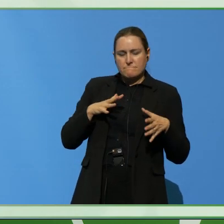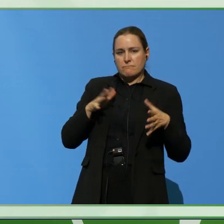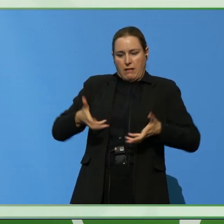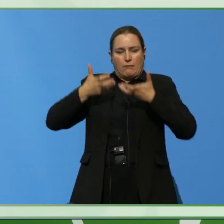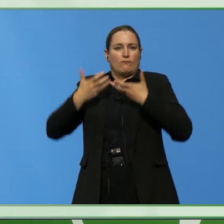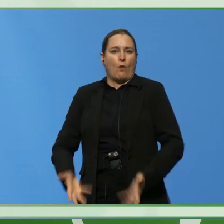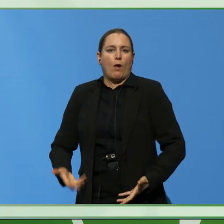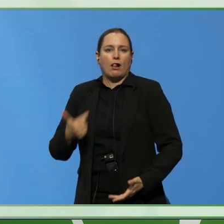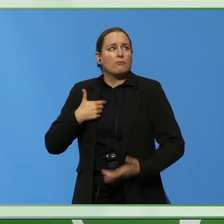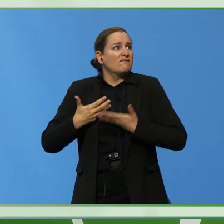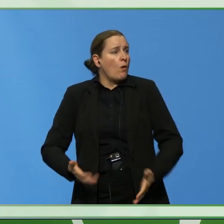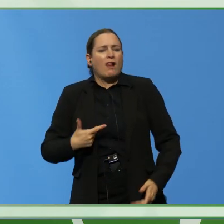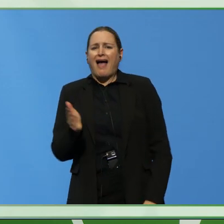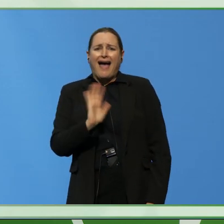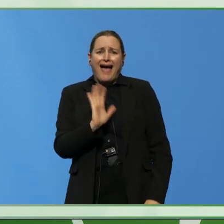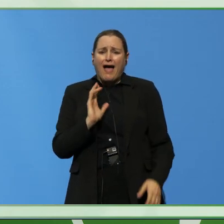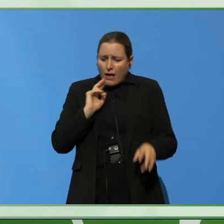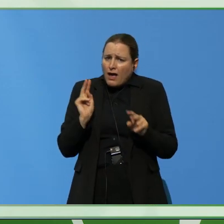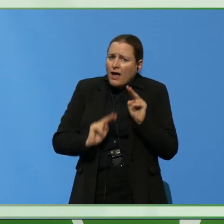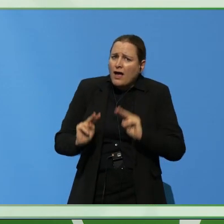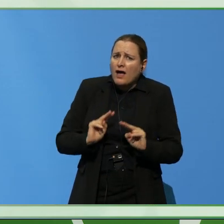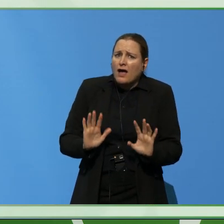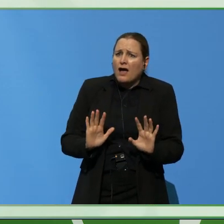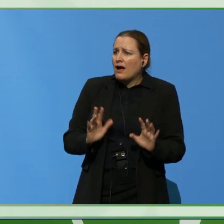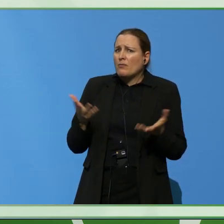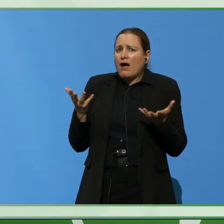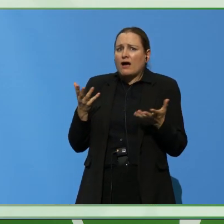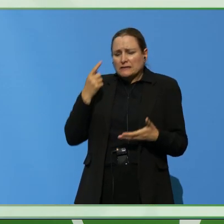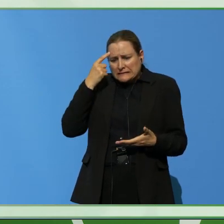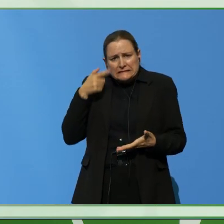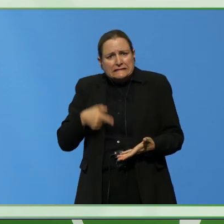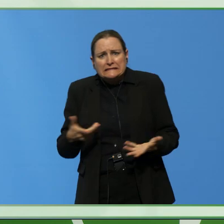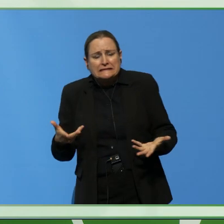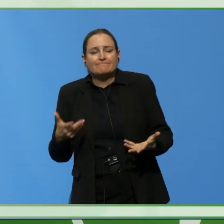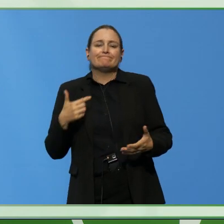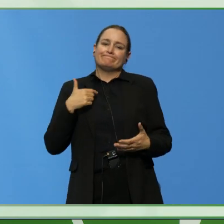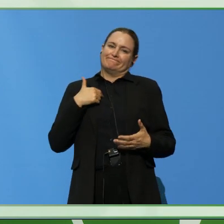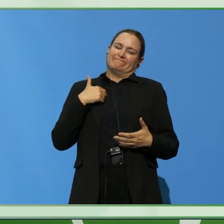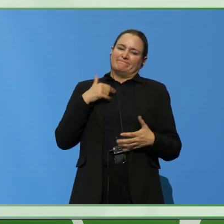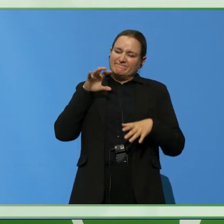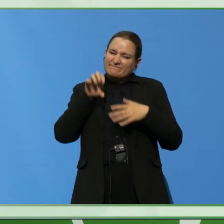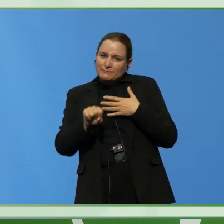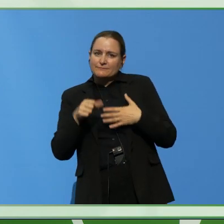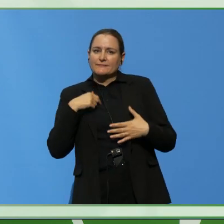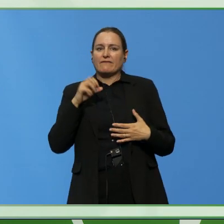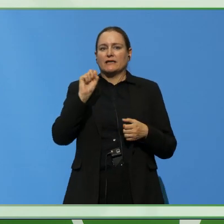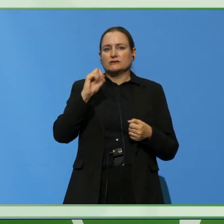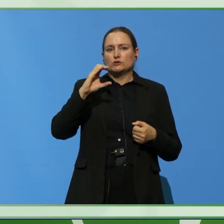have a disability, actually 2 physical disabilities, scoliosis and brittle bone